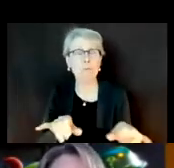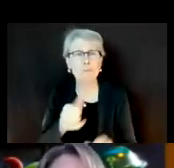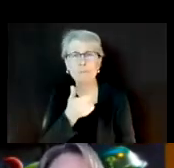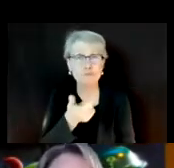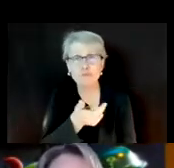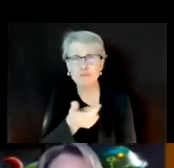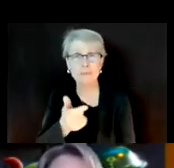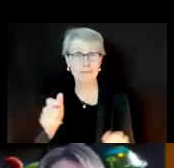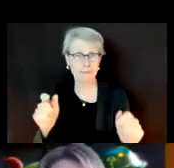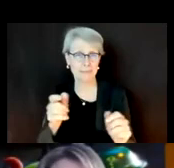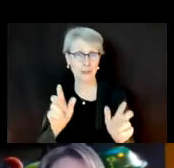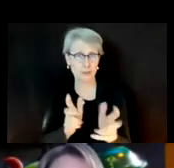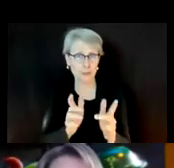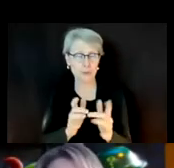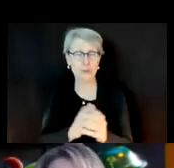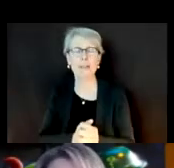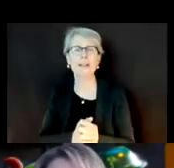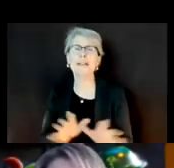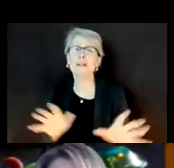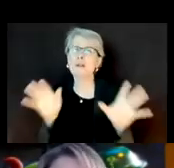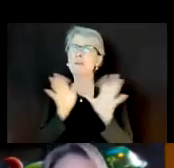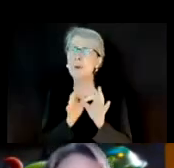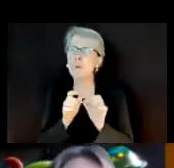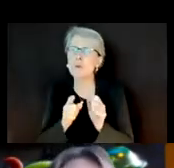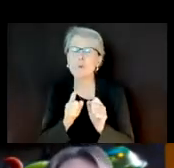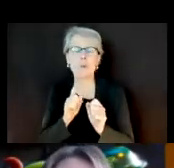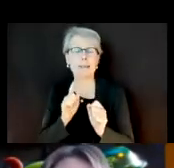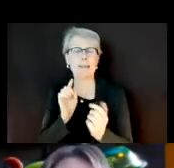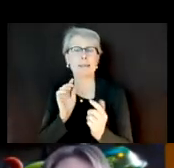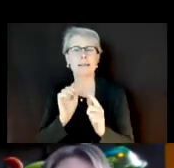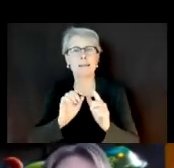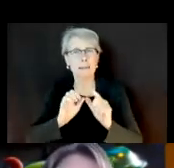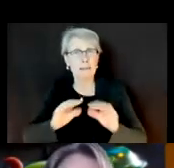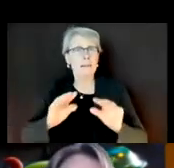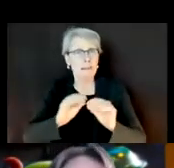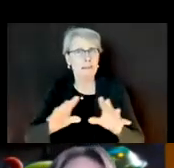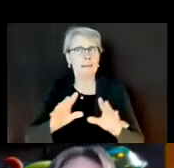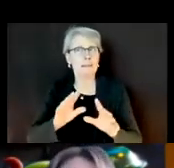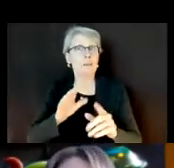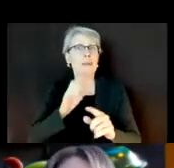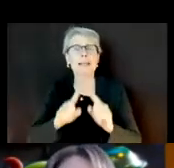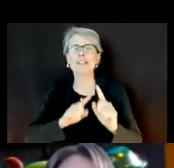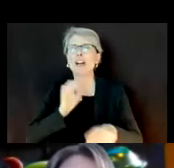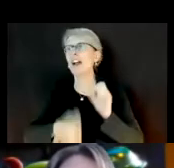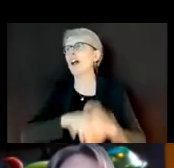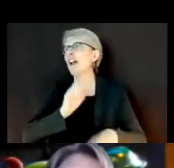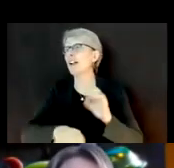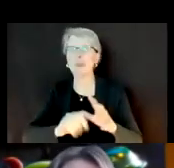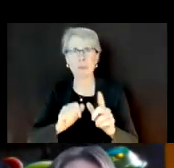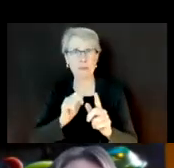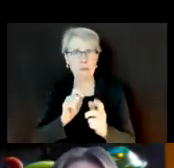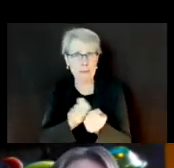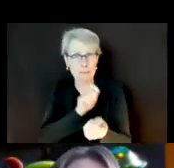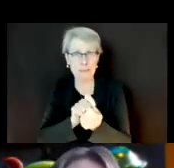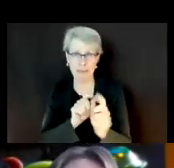But if you can be strategic, I think that is the real differentiator. I think especially in the creative sector and the culture sector, we're not